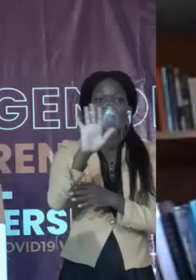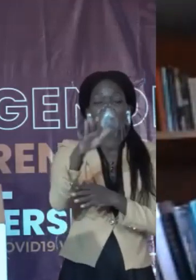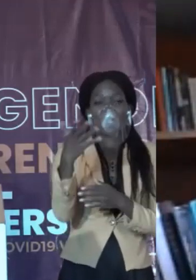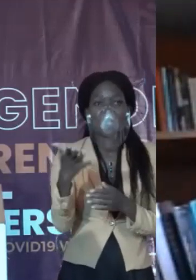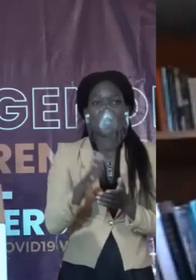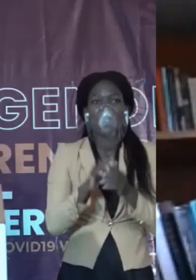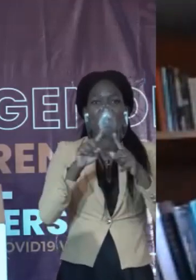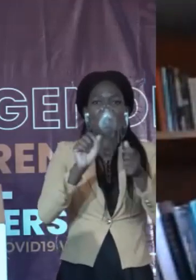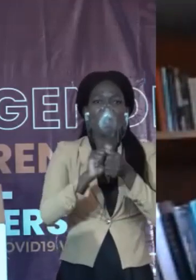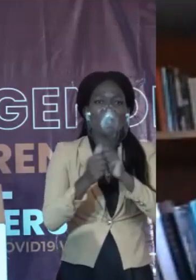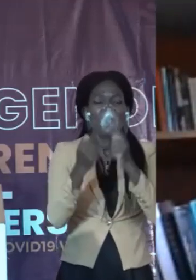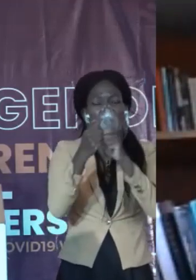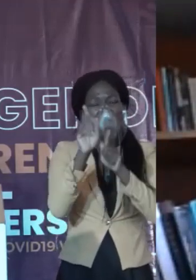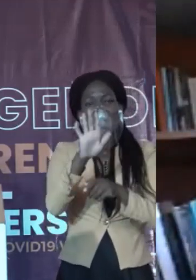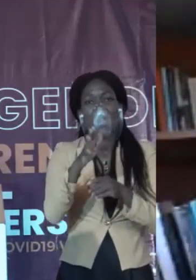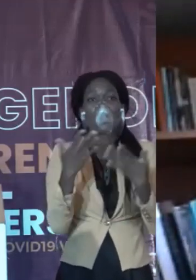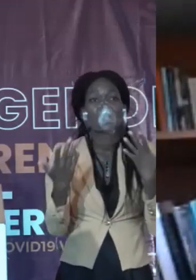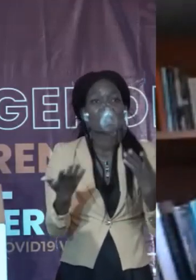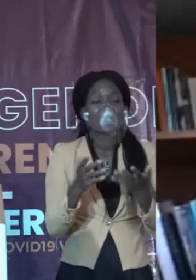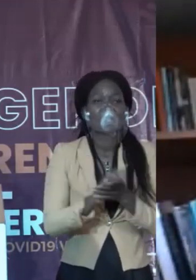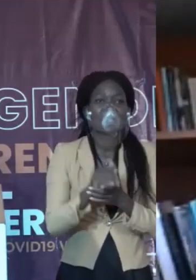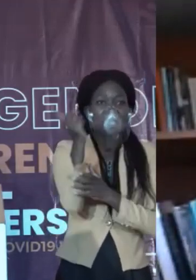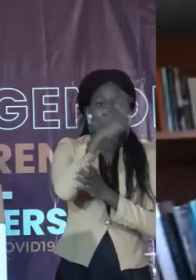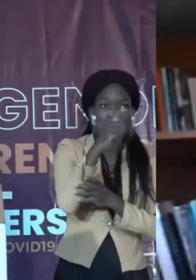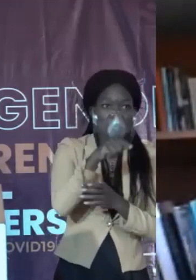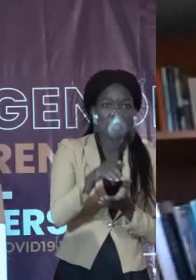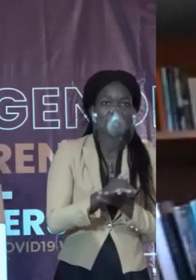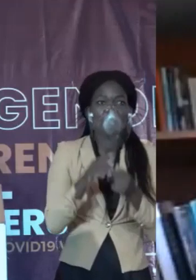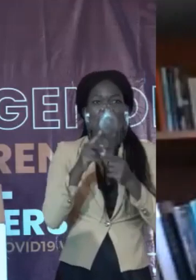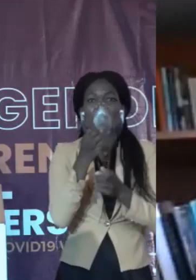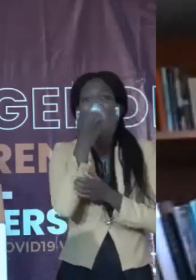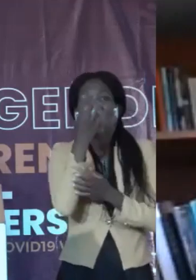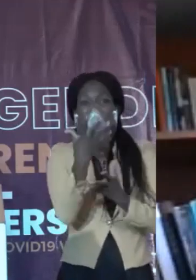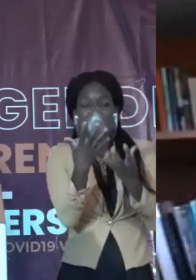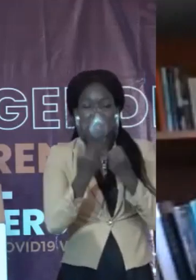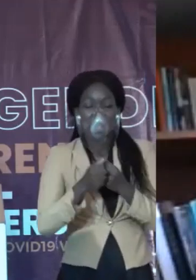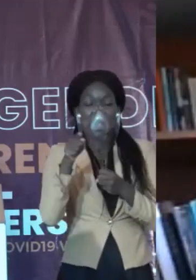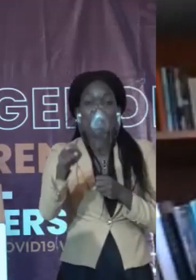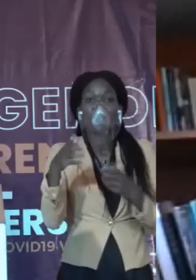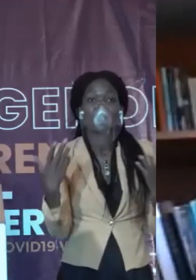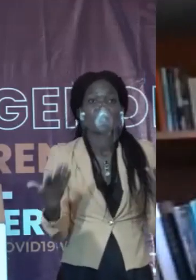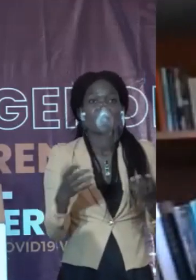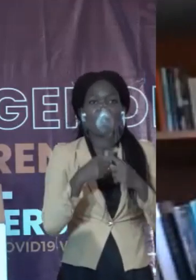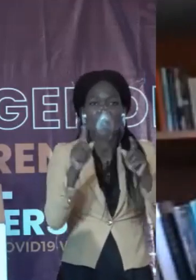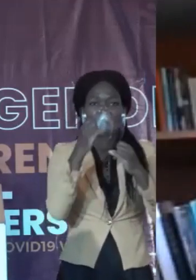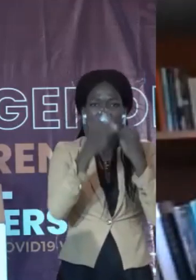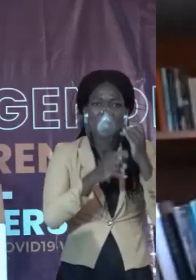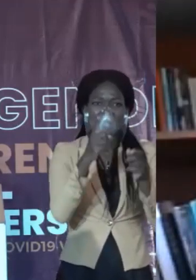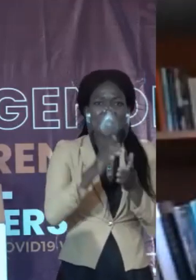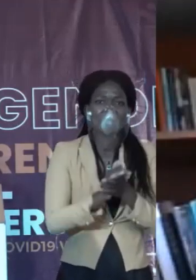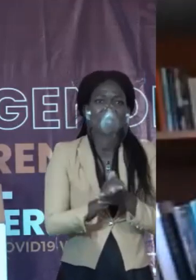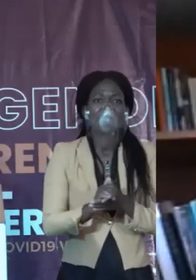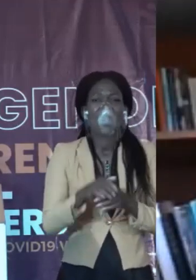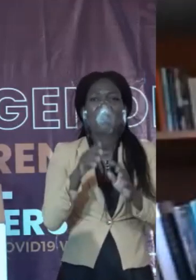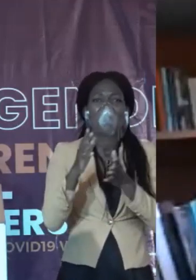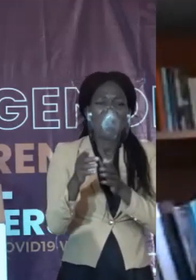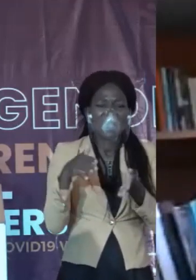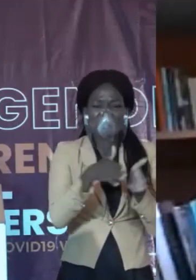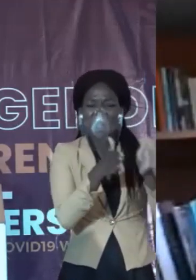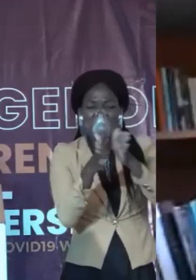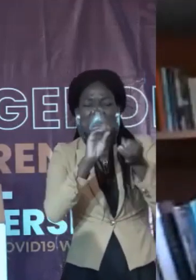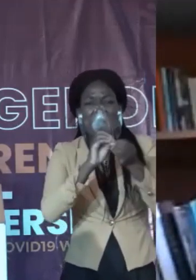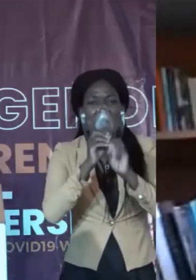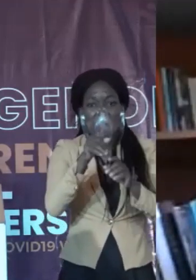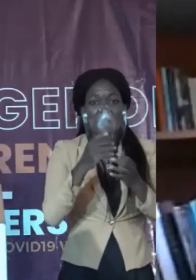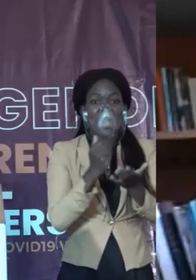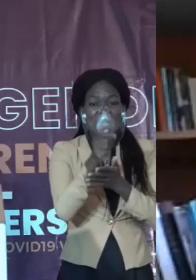what's their resilience to those shocks? What are the assets that they have available? And then lastly, what are their livelihood strategies? And every single one